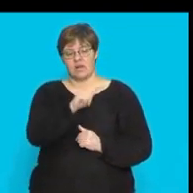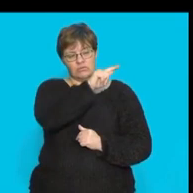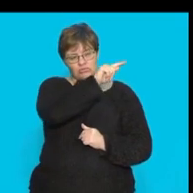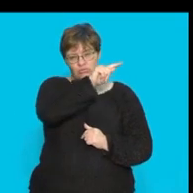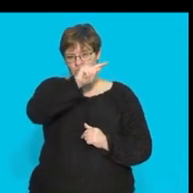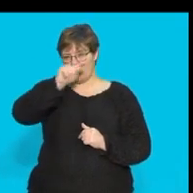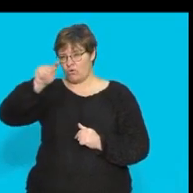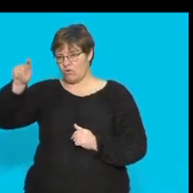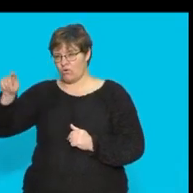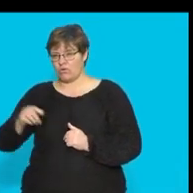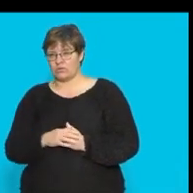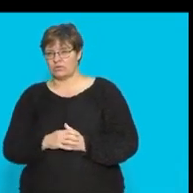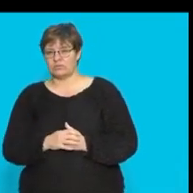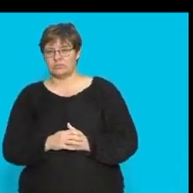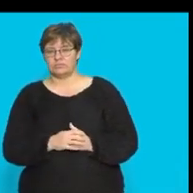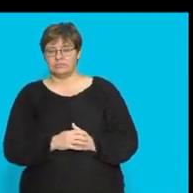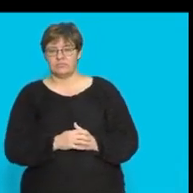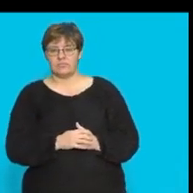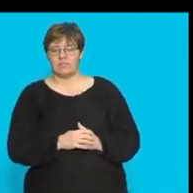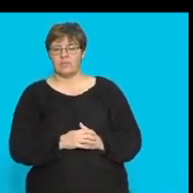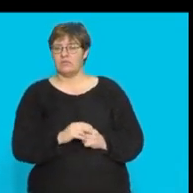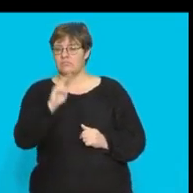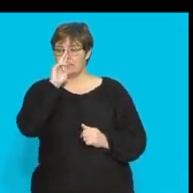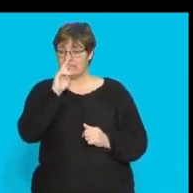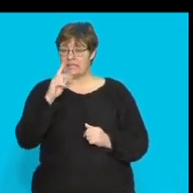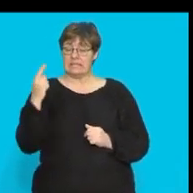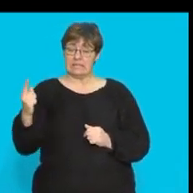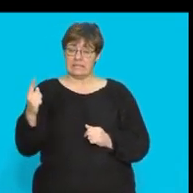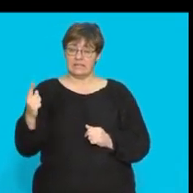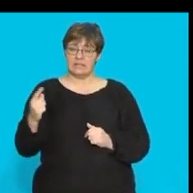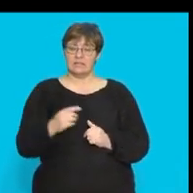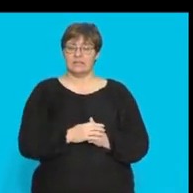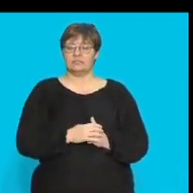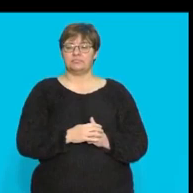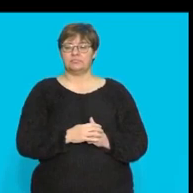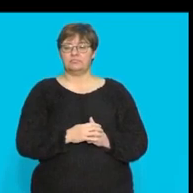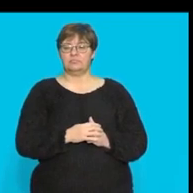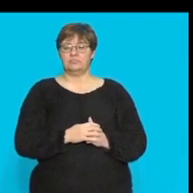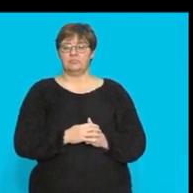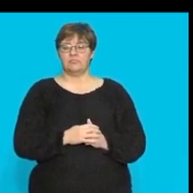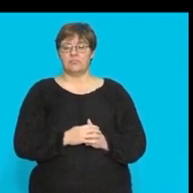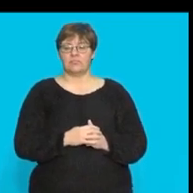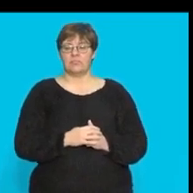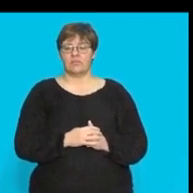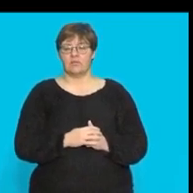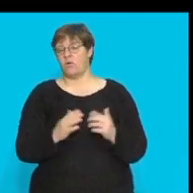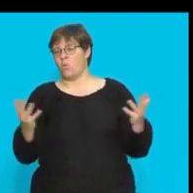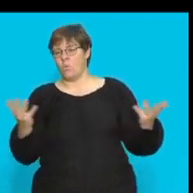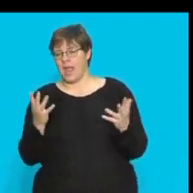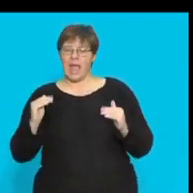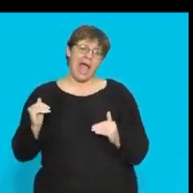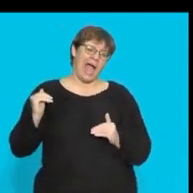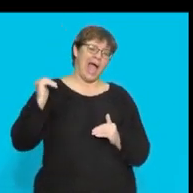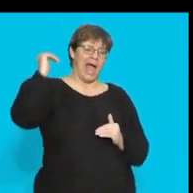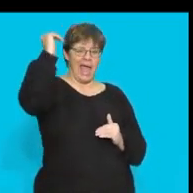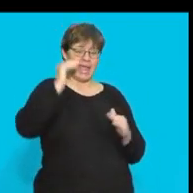the way across, right there, you're going to see that if you draw a line, where is the